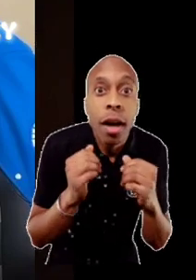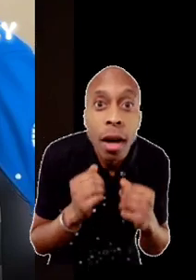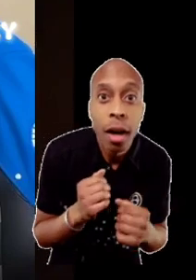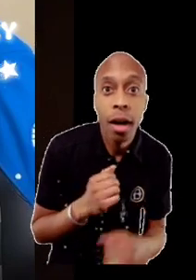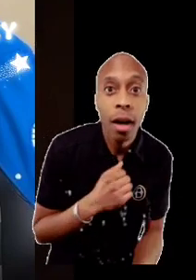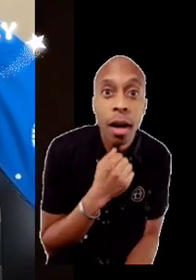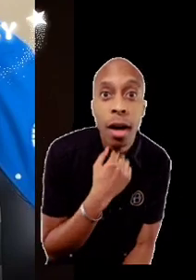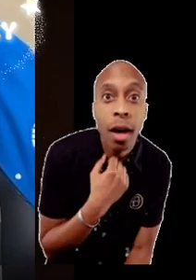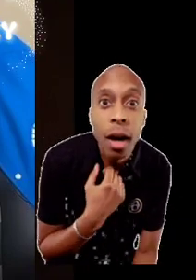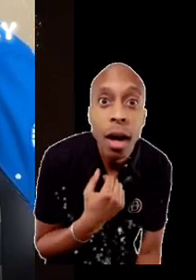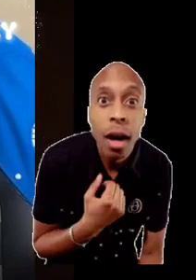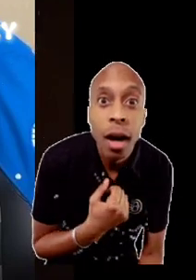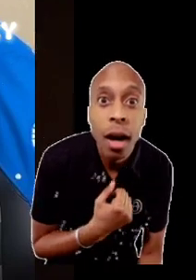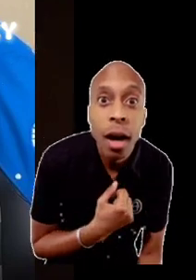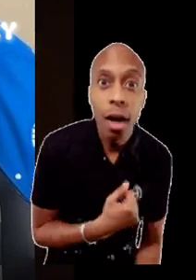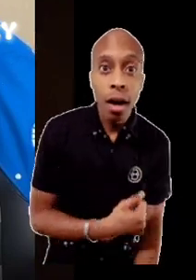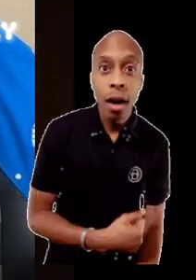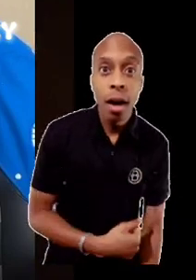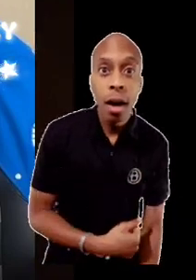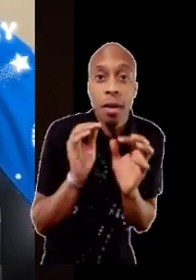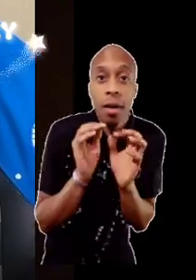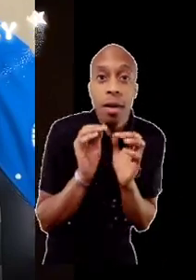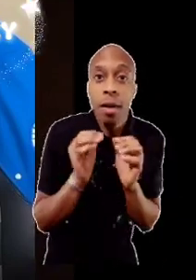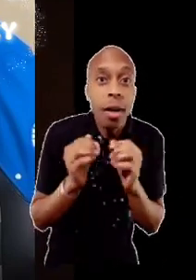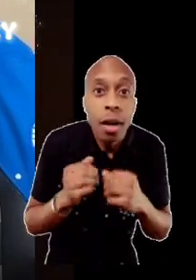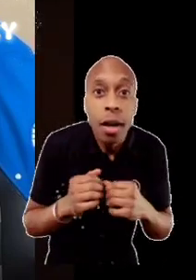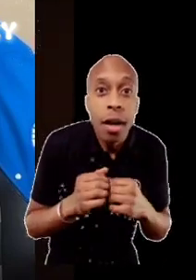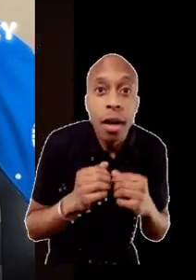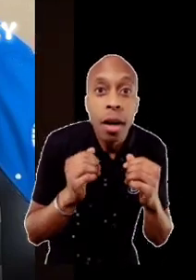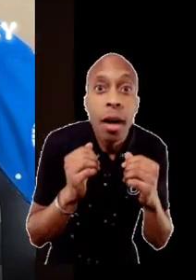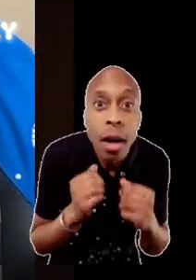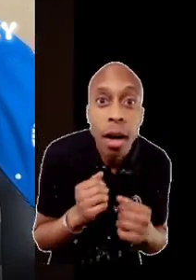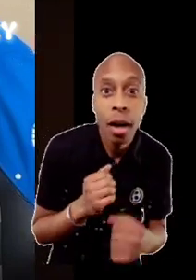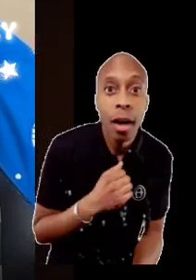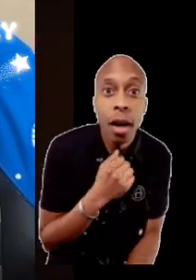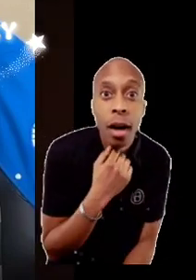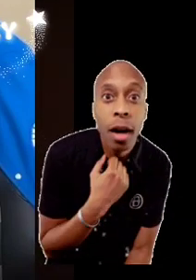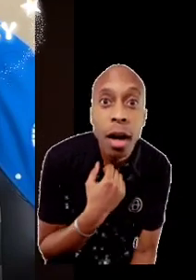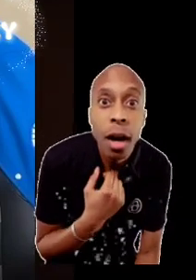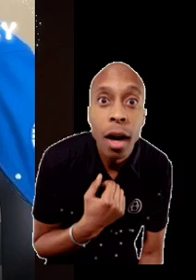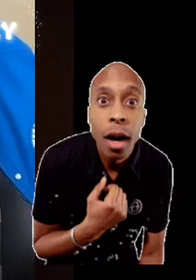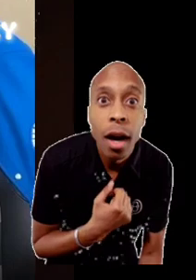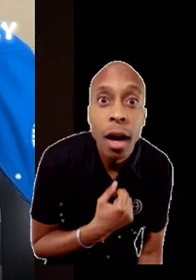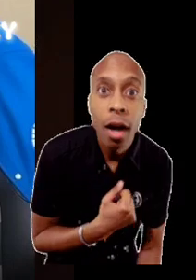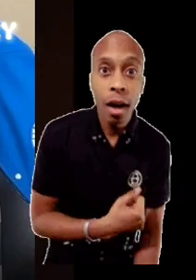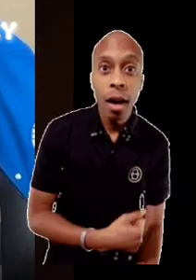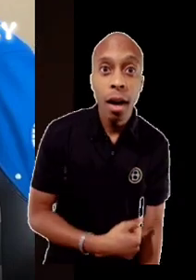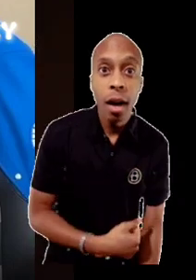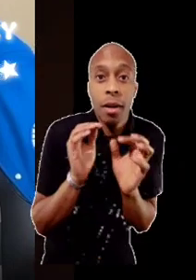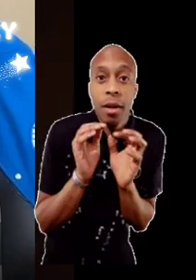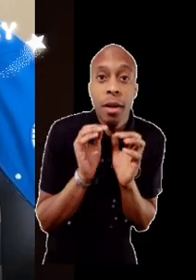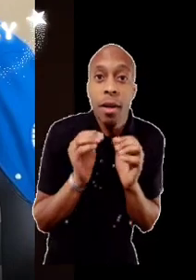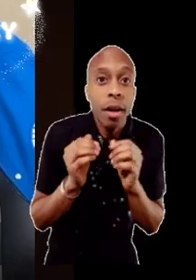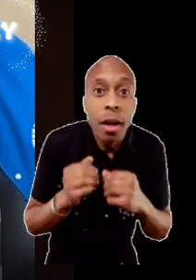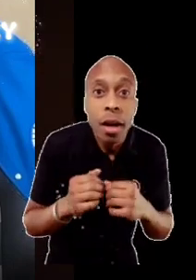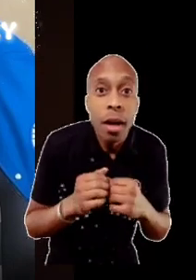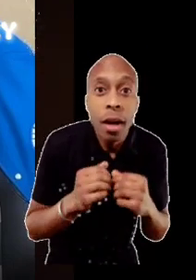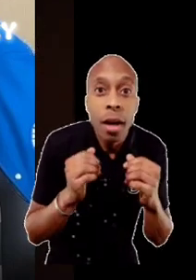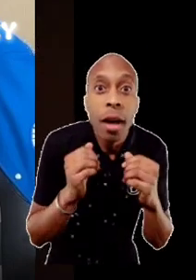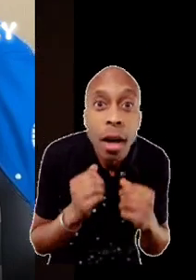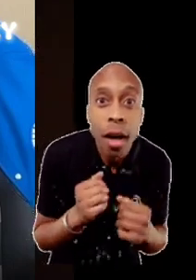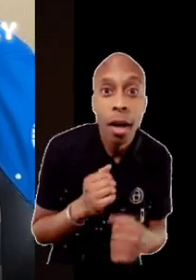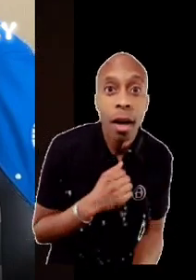Raise them up and expose them, you know, Jesus. Huh? Raise them up and expose them, Lord.